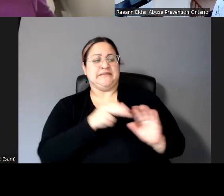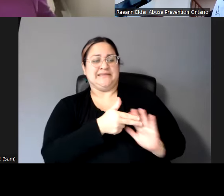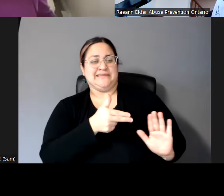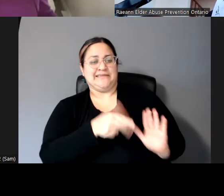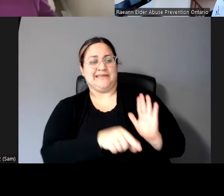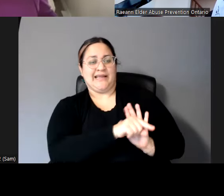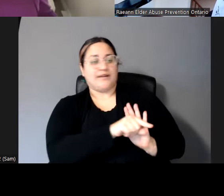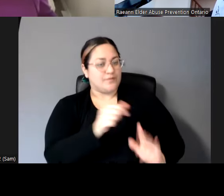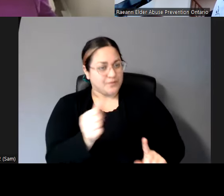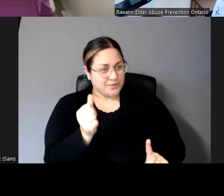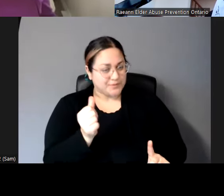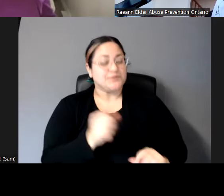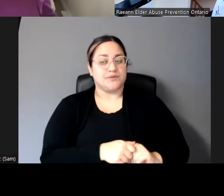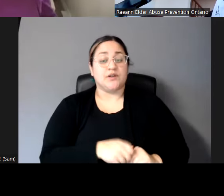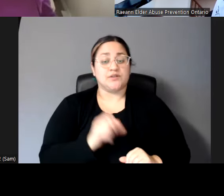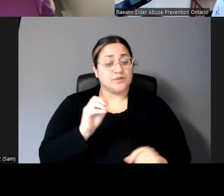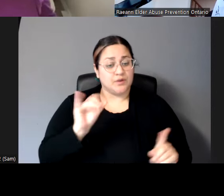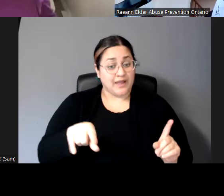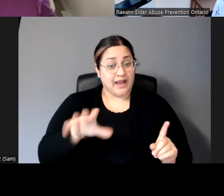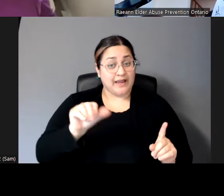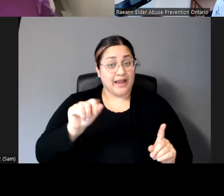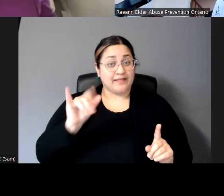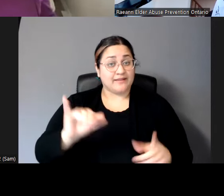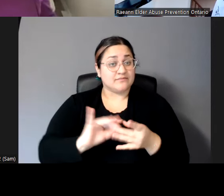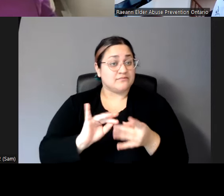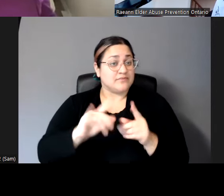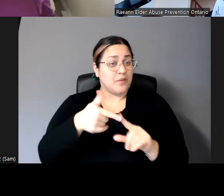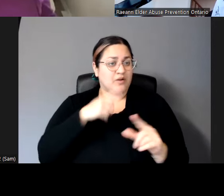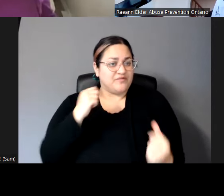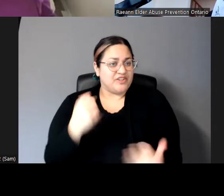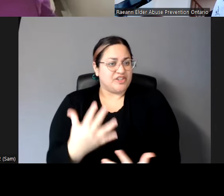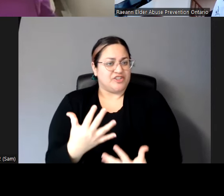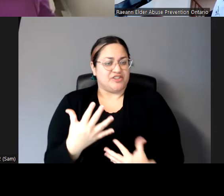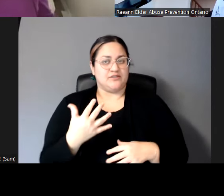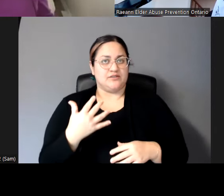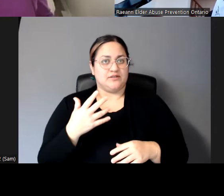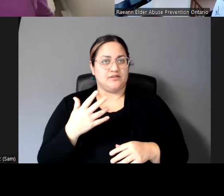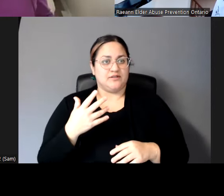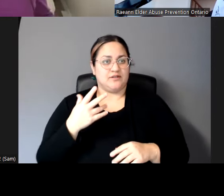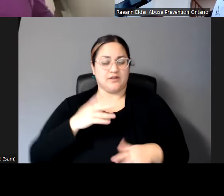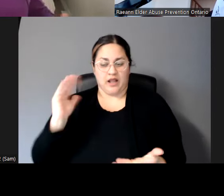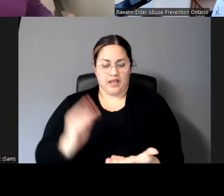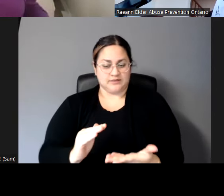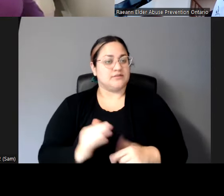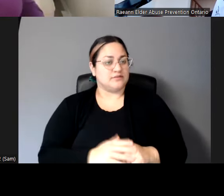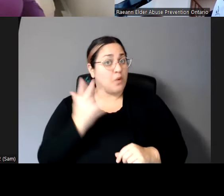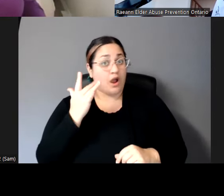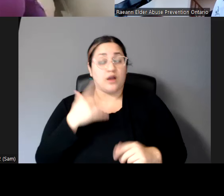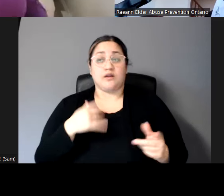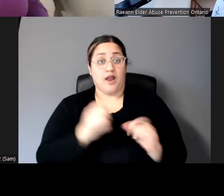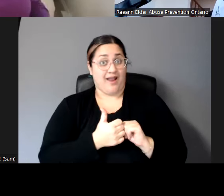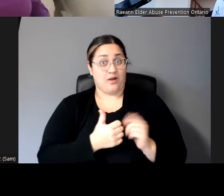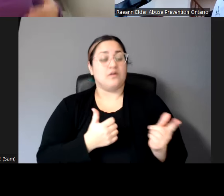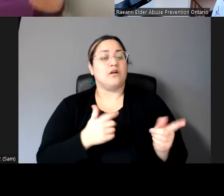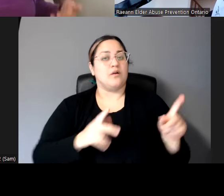up on is so profound. Like, people can't figure out, well, what happens now? And many folks won't want to